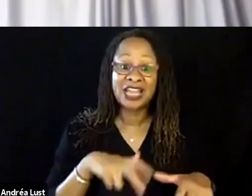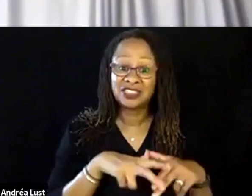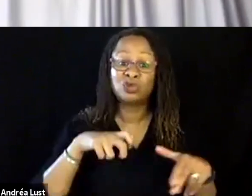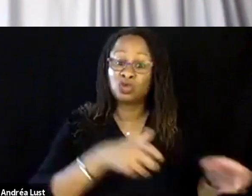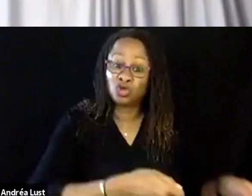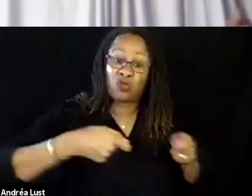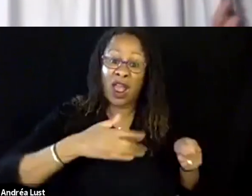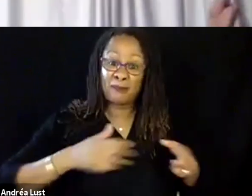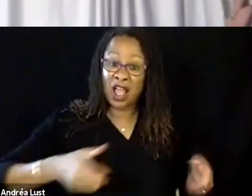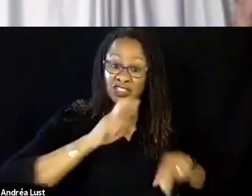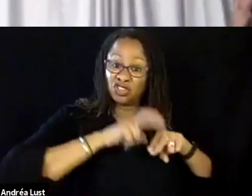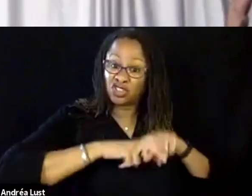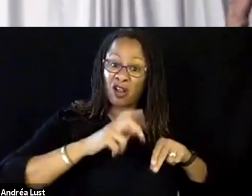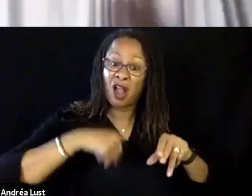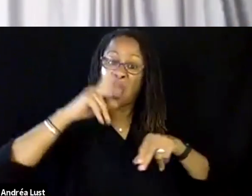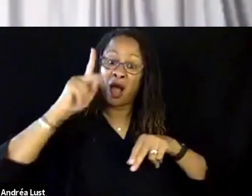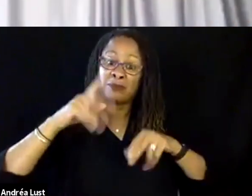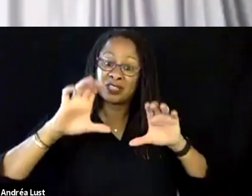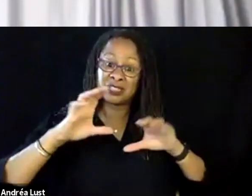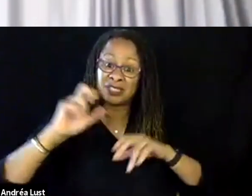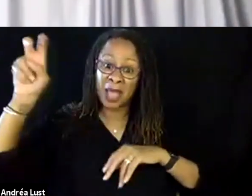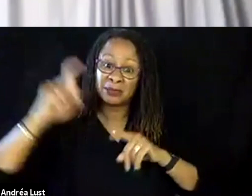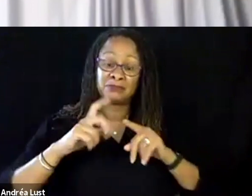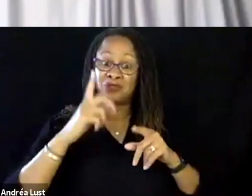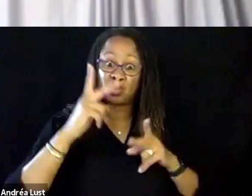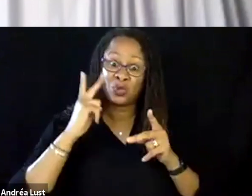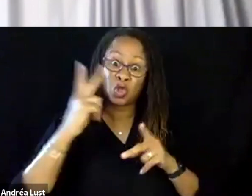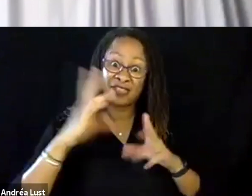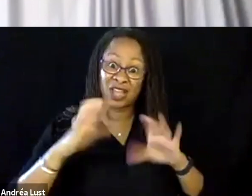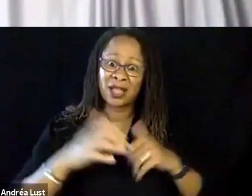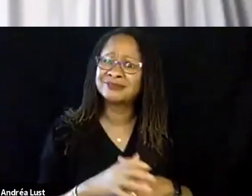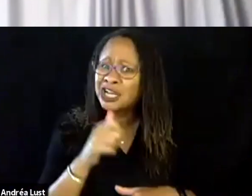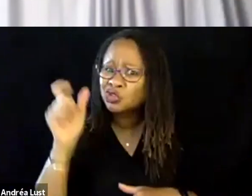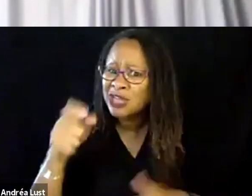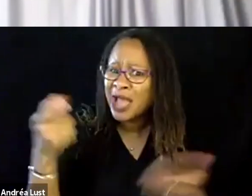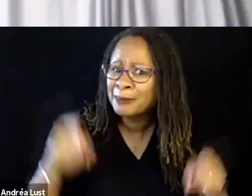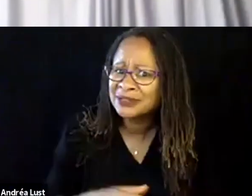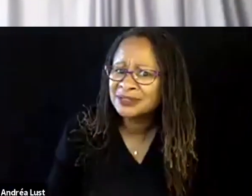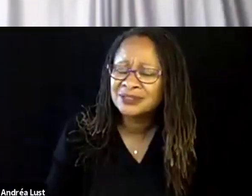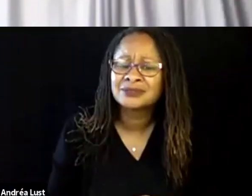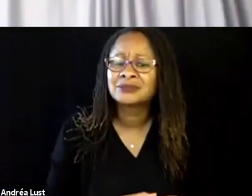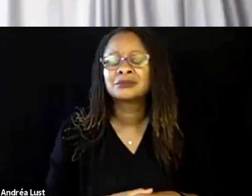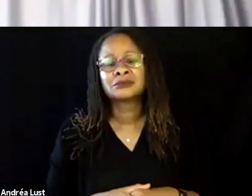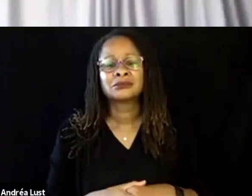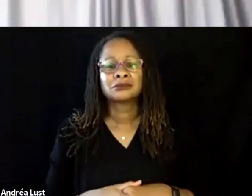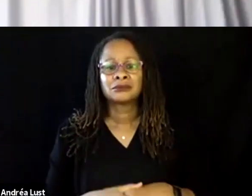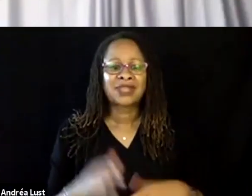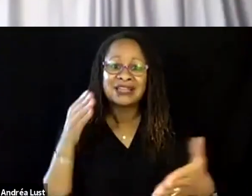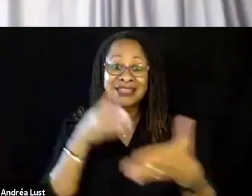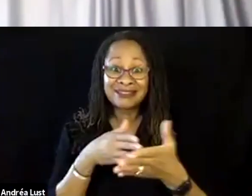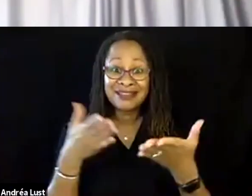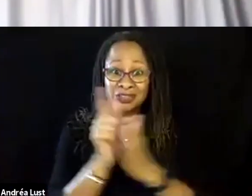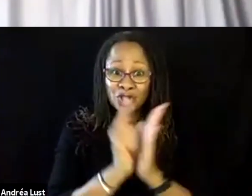steps just to check out a class, which should not have to be, is literally against the